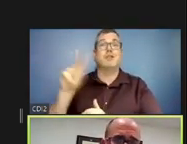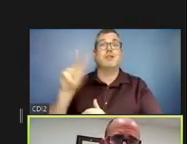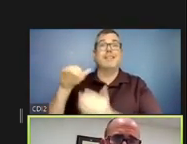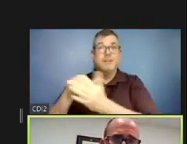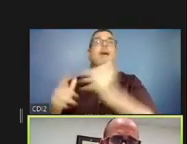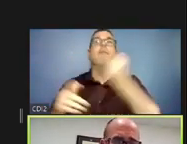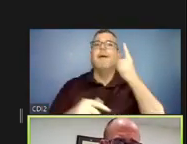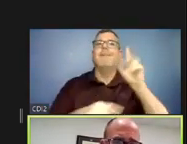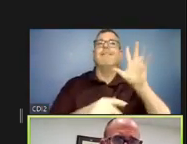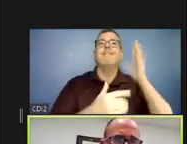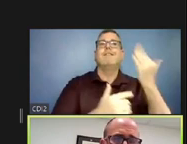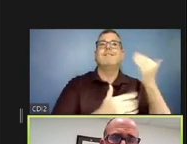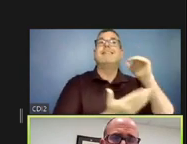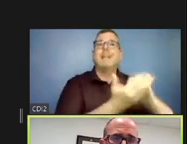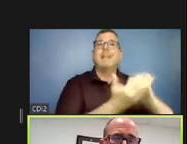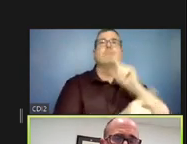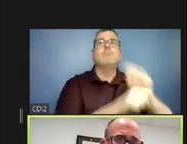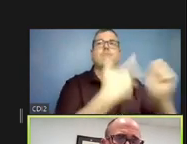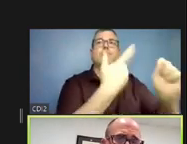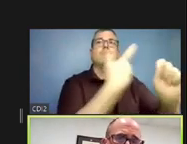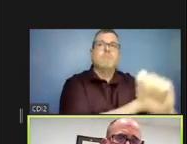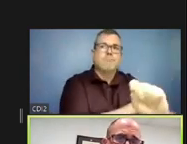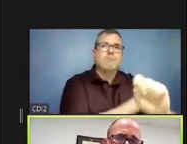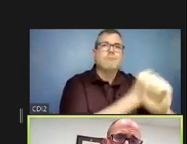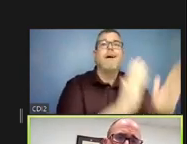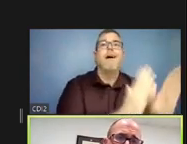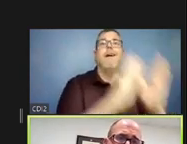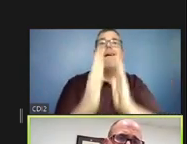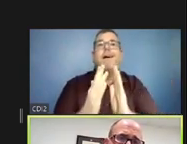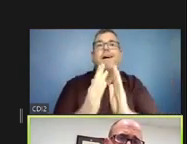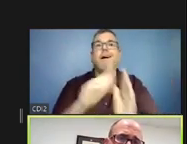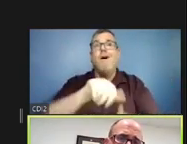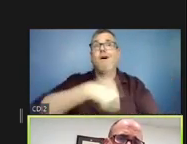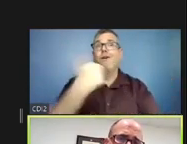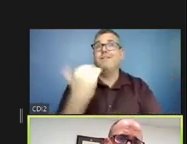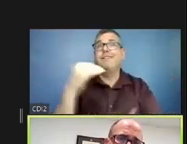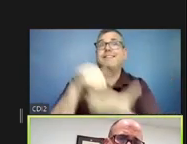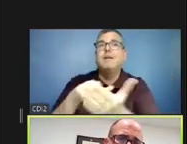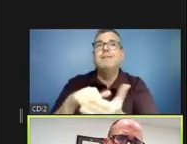large trials, and in terms of